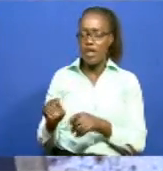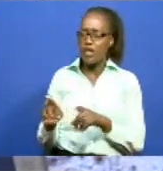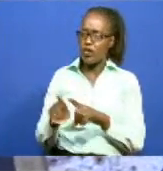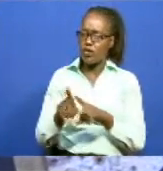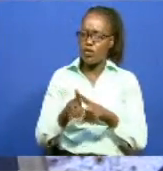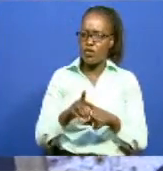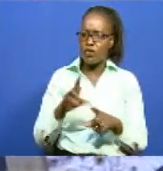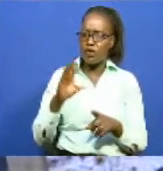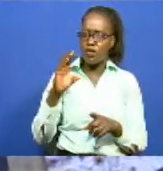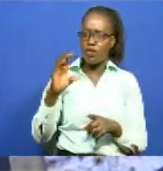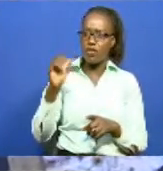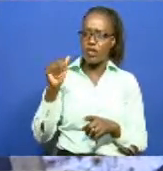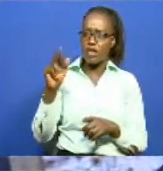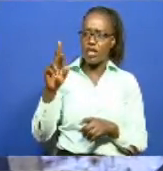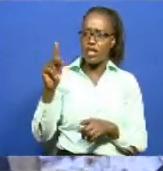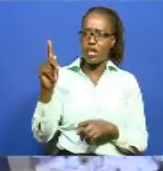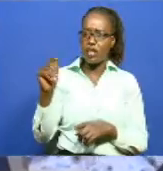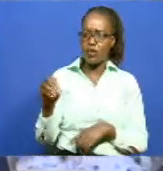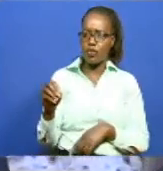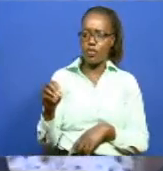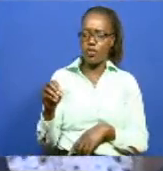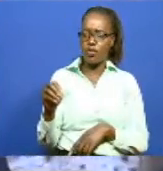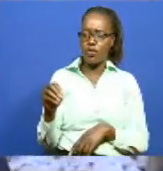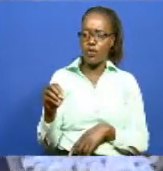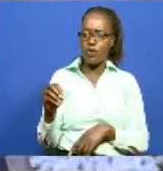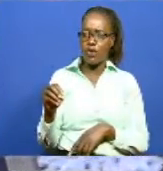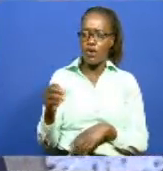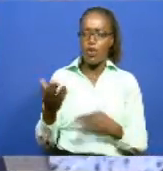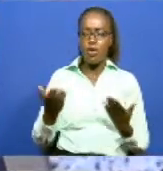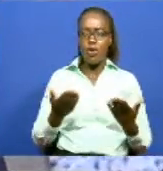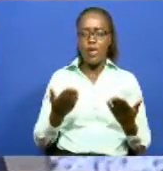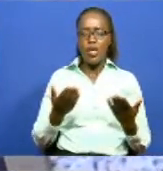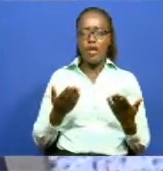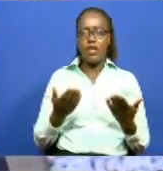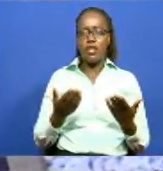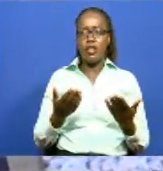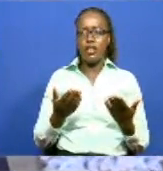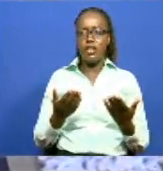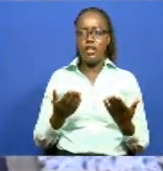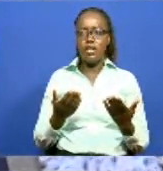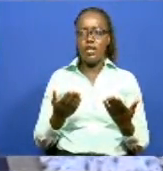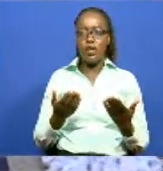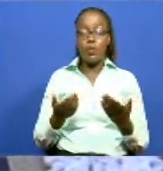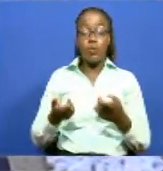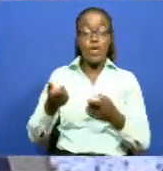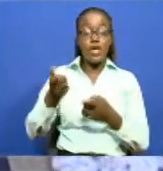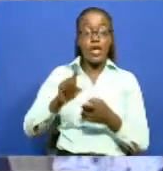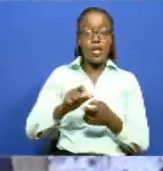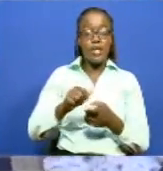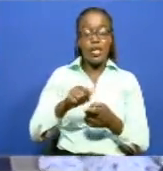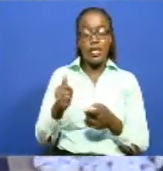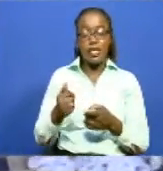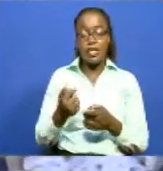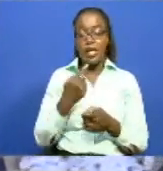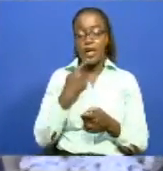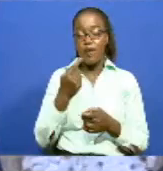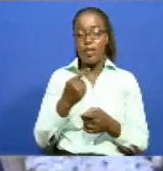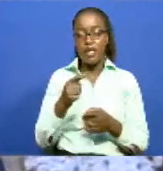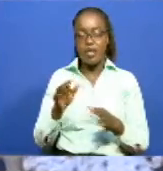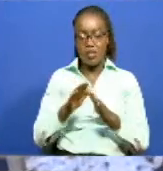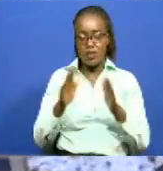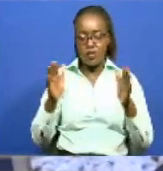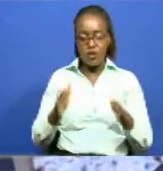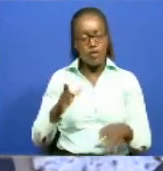and Getithia, where we are looking, where we are adding another 100 beds. So we'll be very close